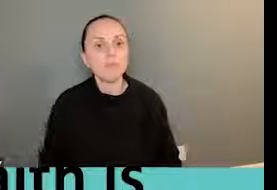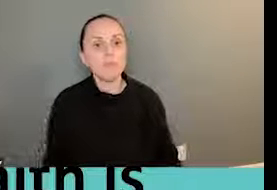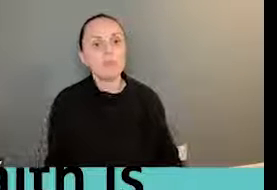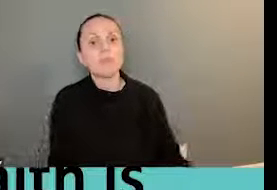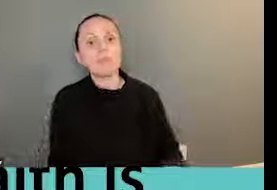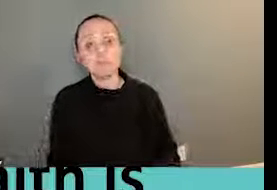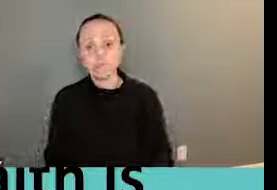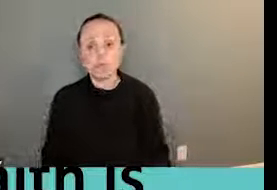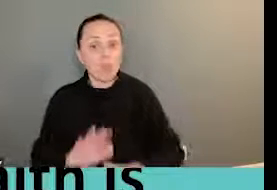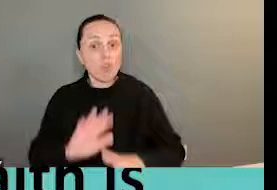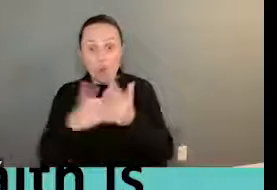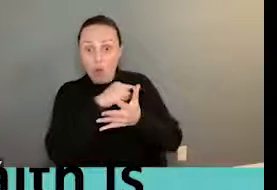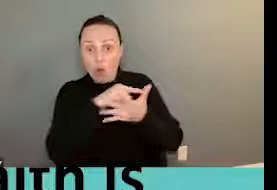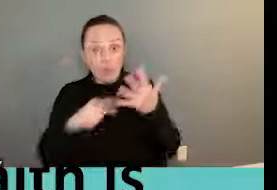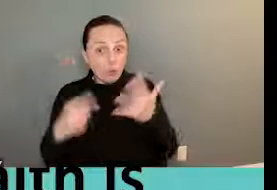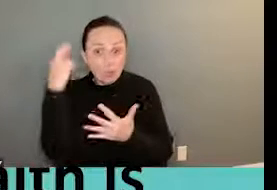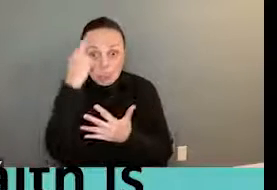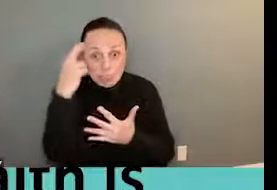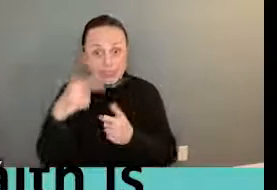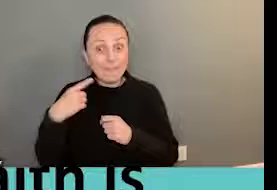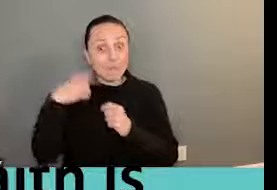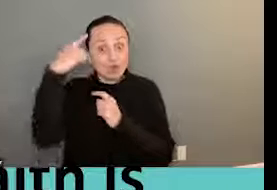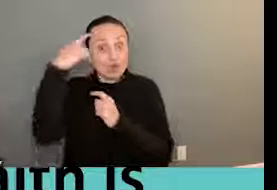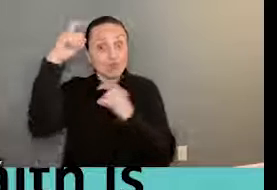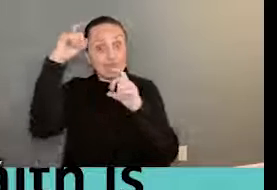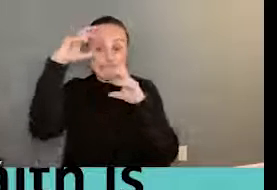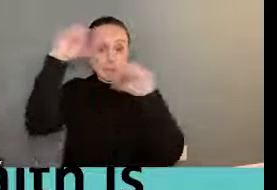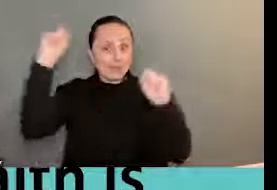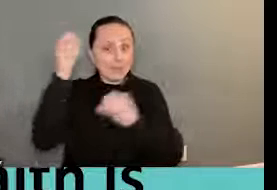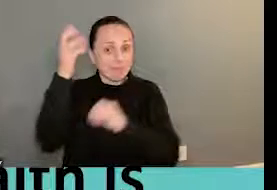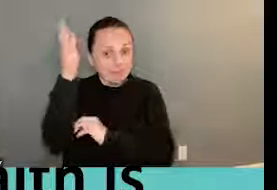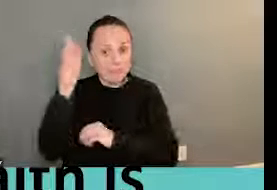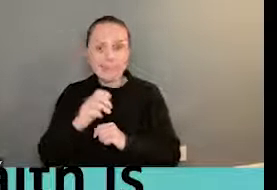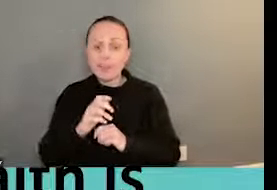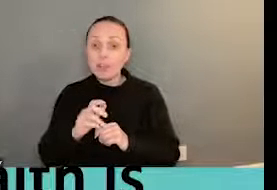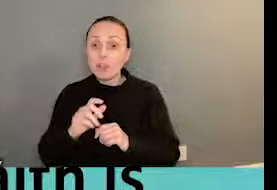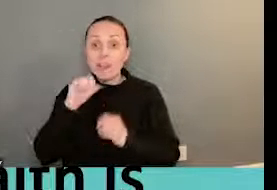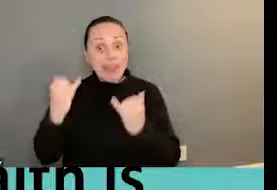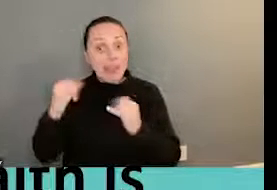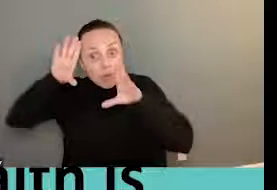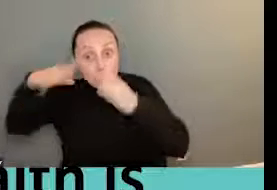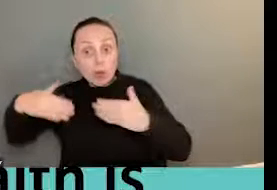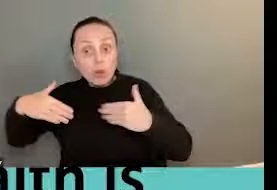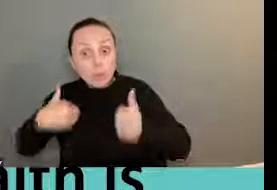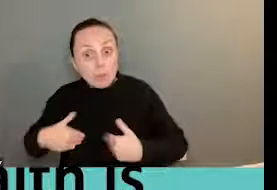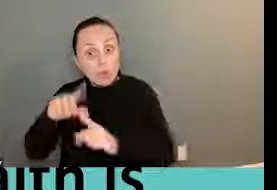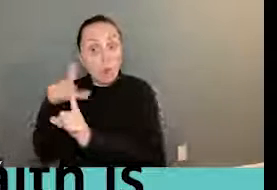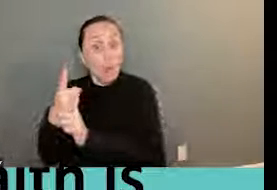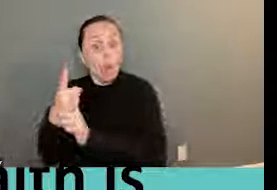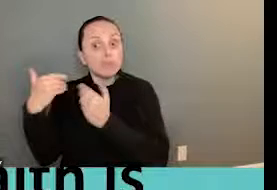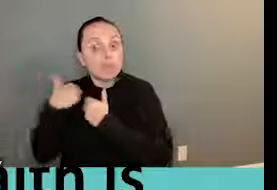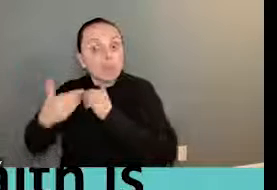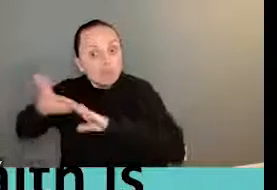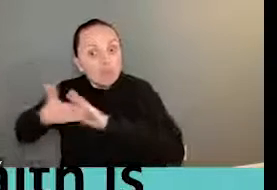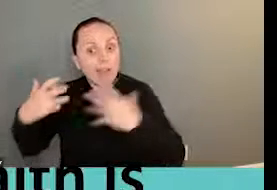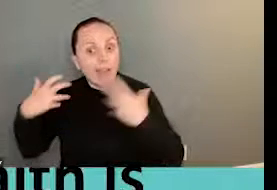So for all of those reasons, especially for this dream colloquium, it's important to think of not just human beings as maintaining health, but